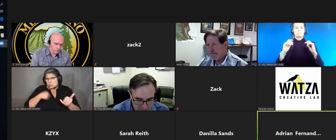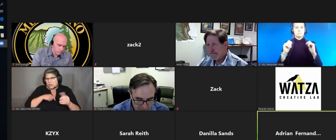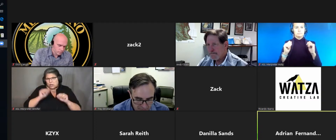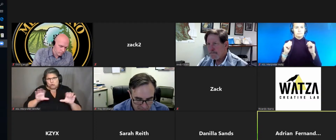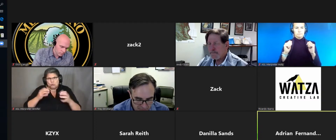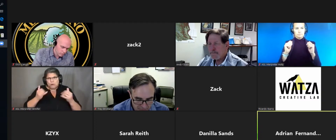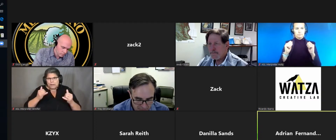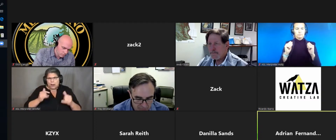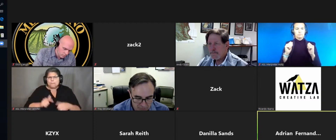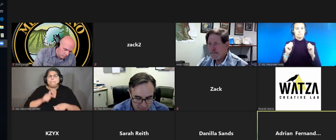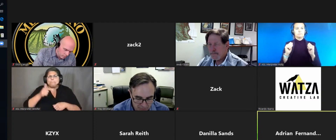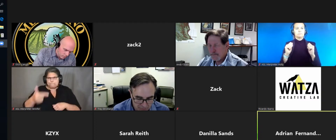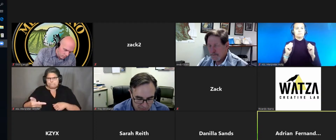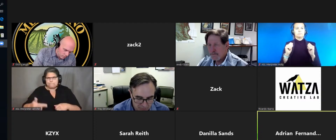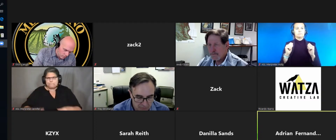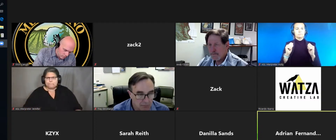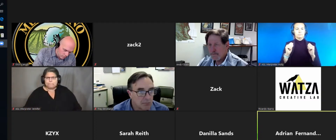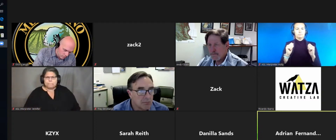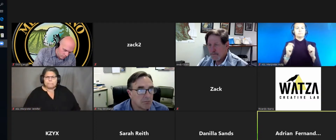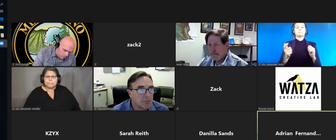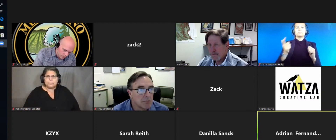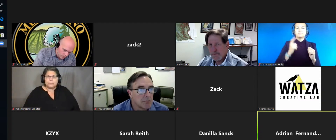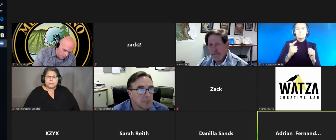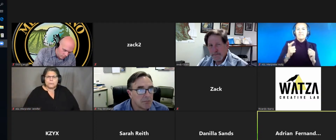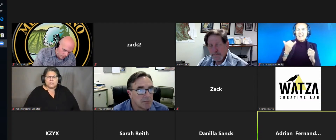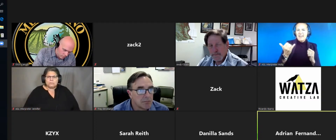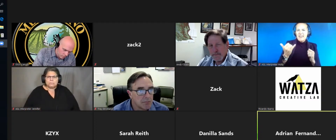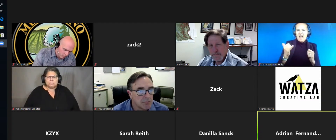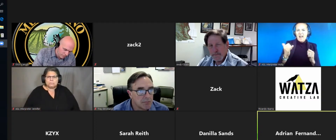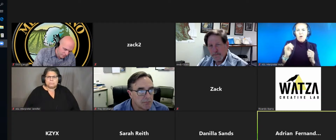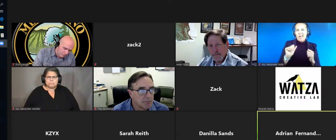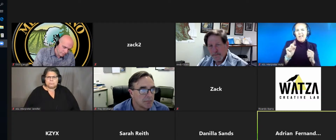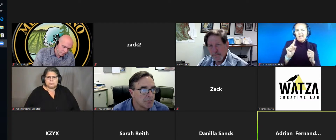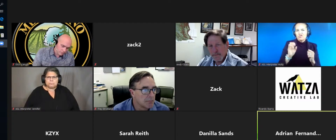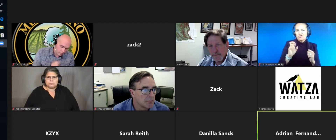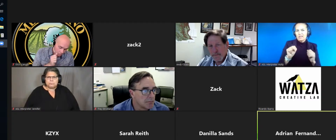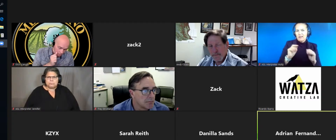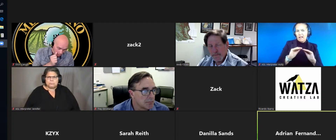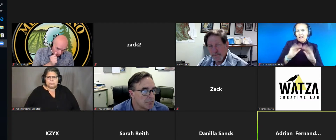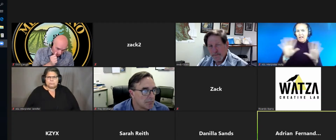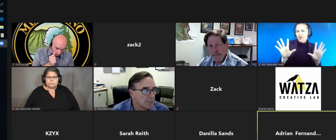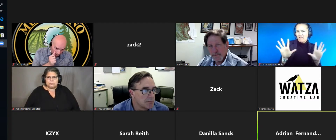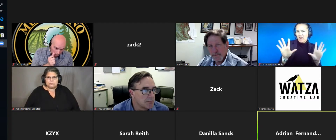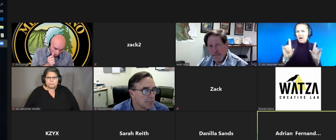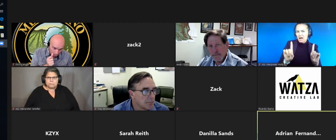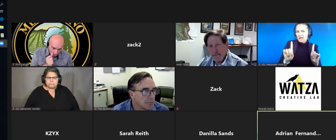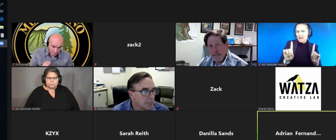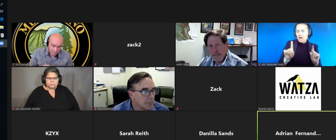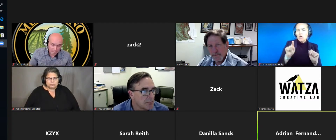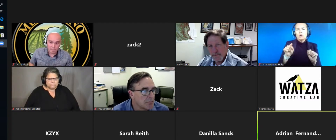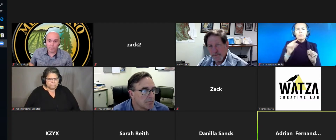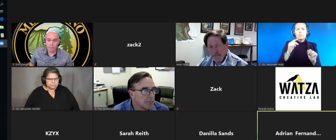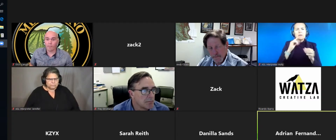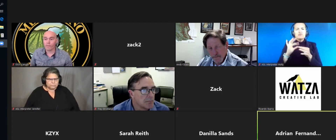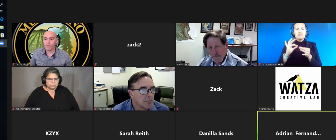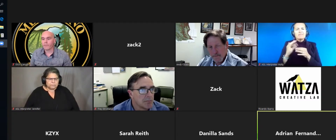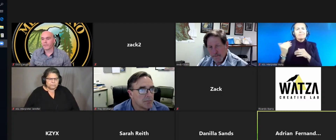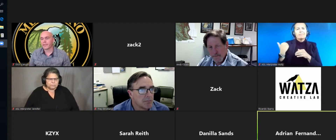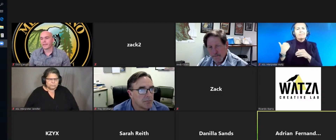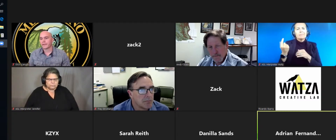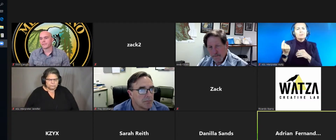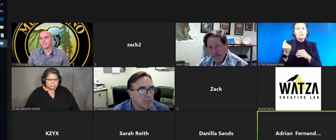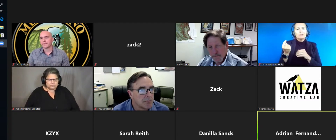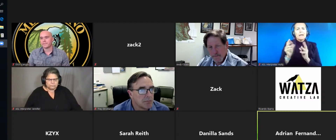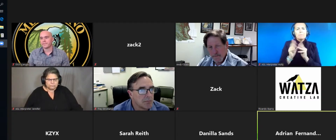And just to clarify, just to double check this, you mentioned at the SUPS meeting on Tuesday that the